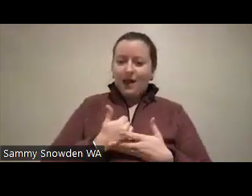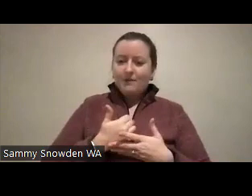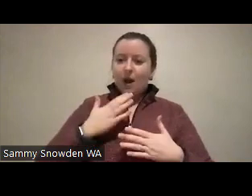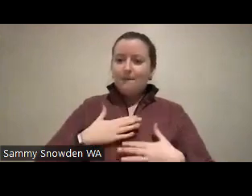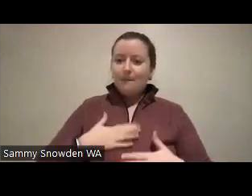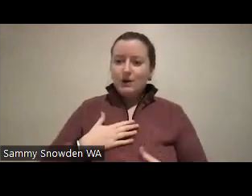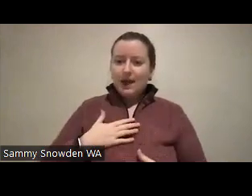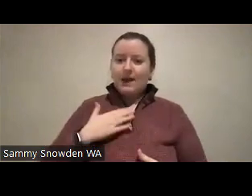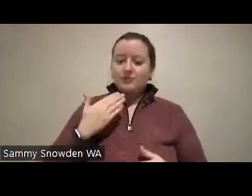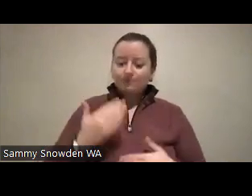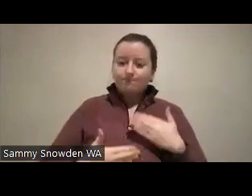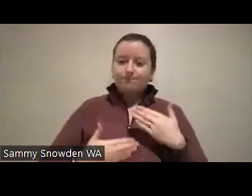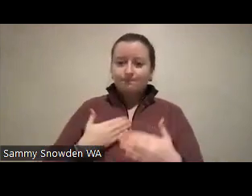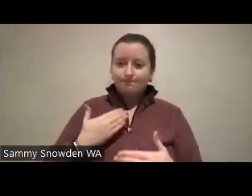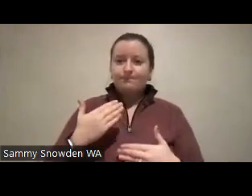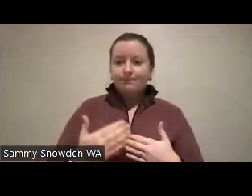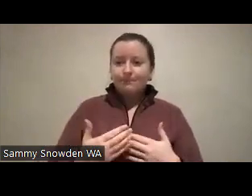weekends, for example, by having a lay-in.